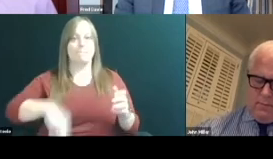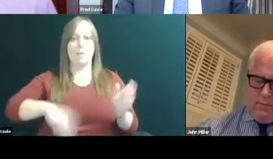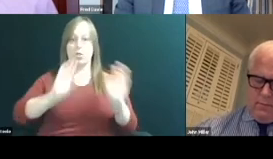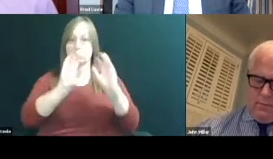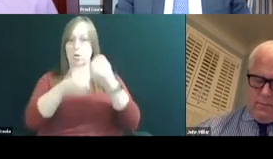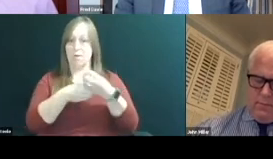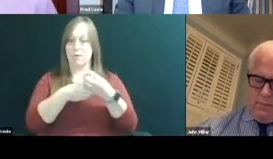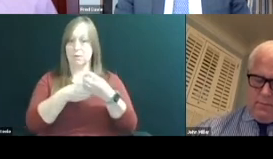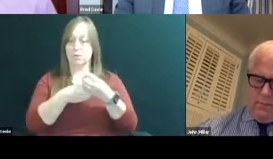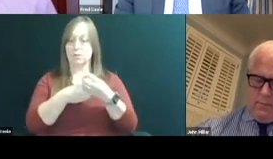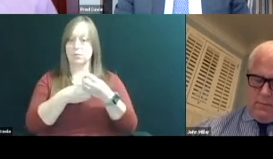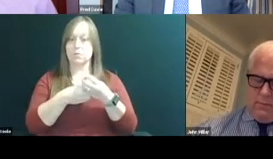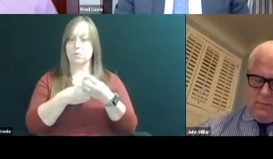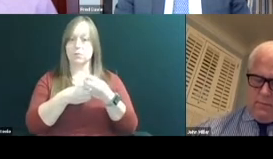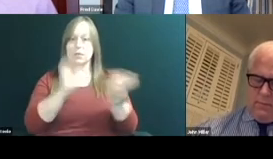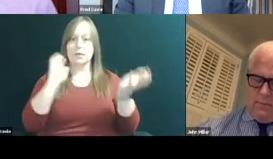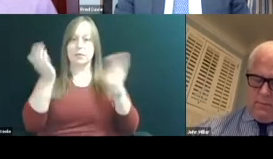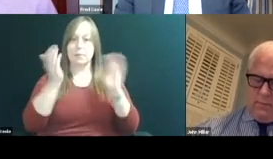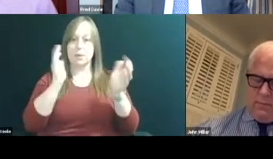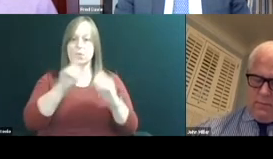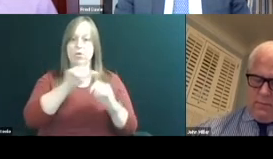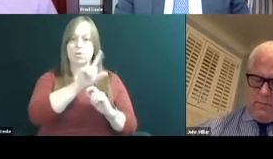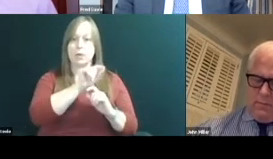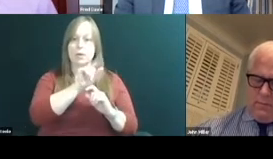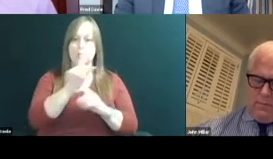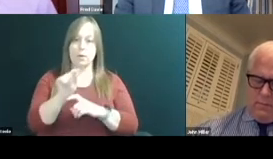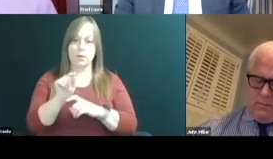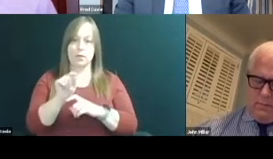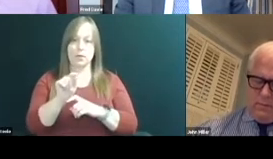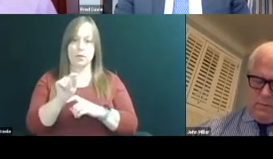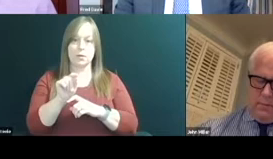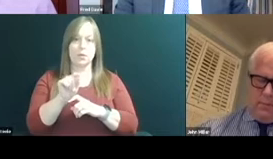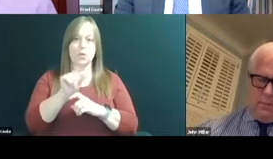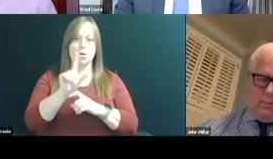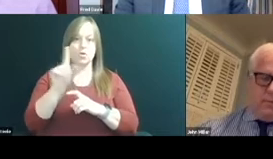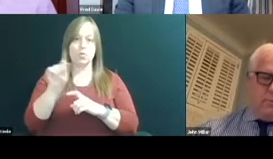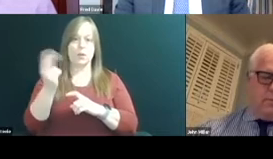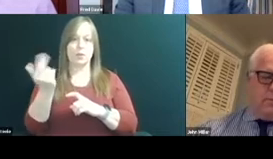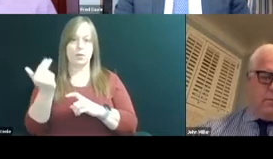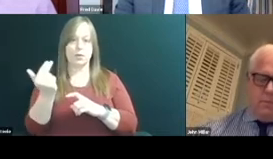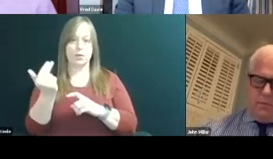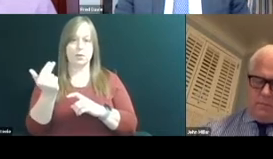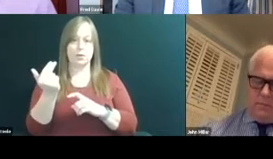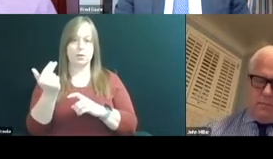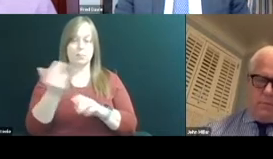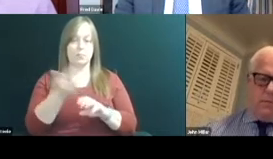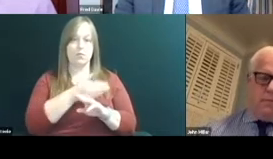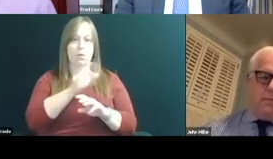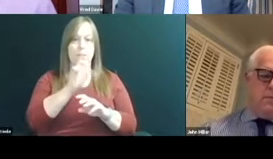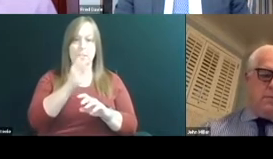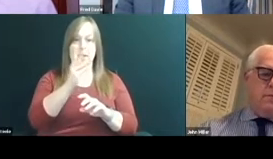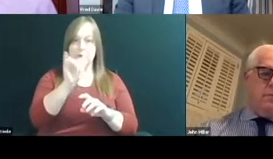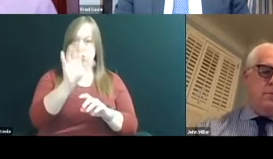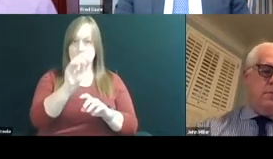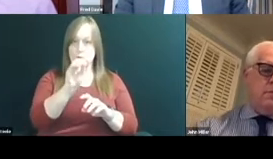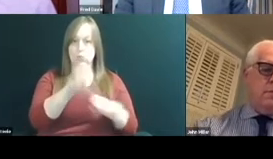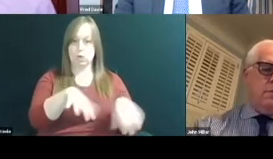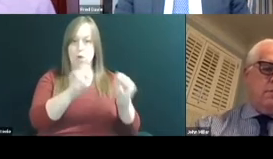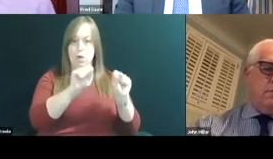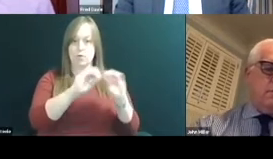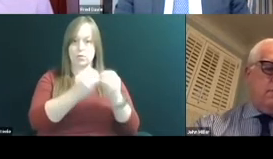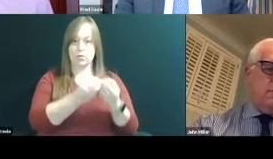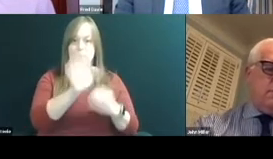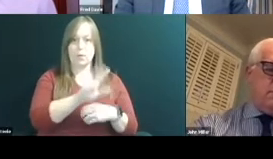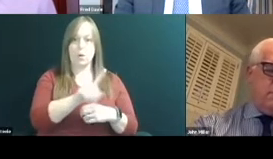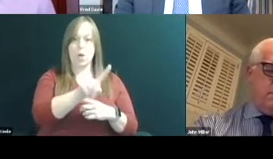office, comparing 2020 to 2013, the year before Mayor de Blasio took office, there were